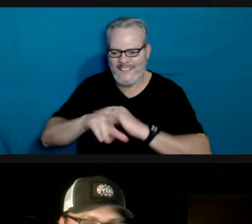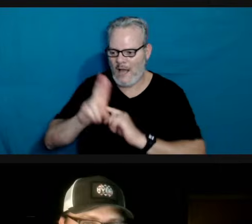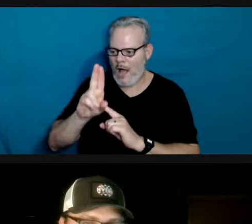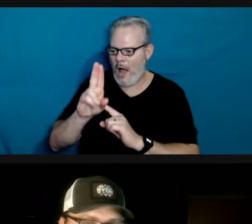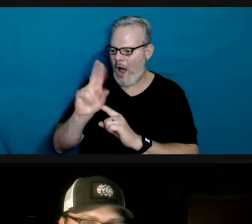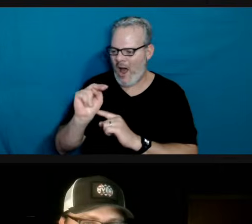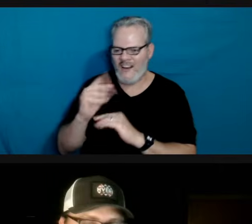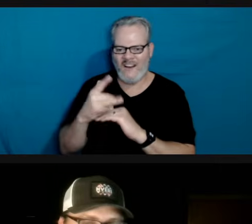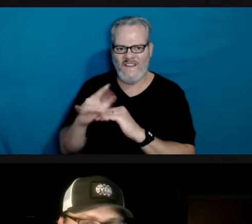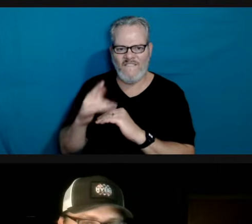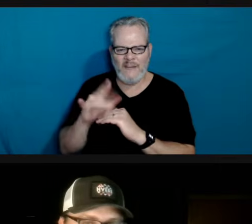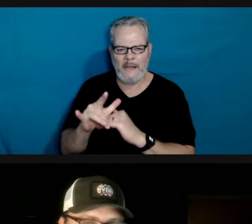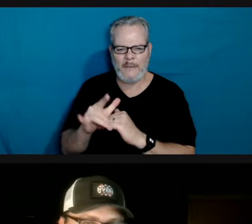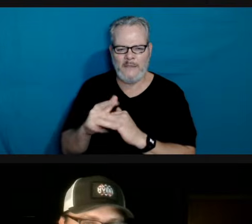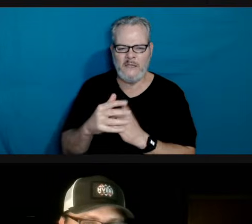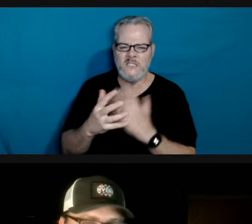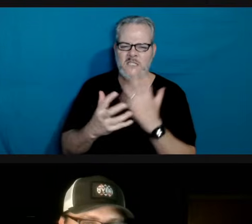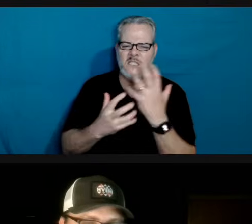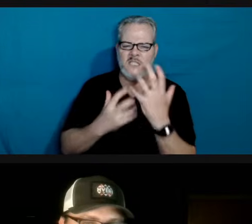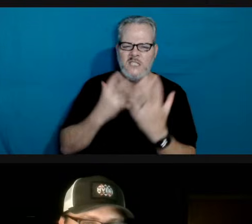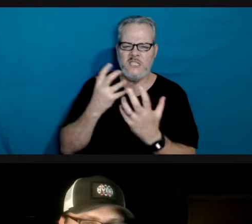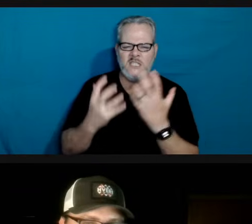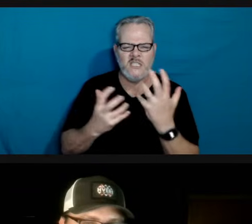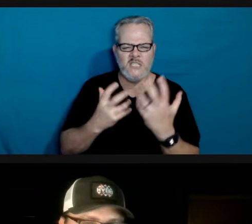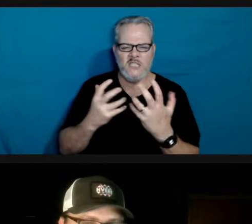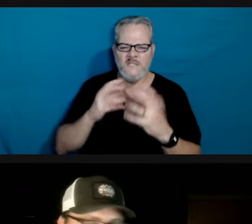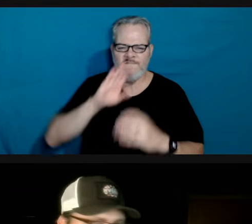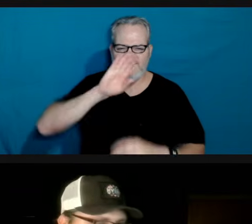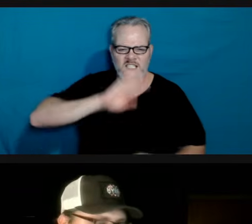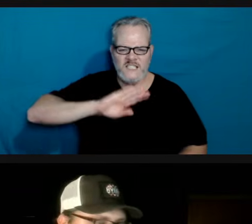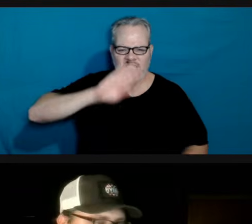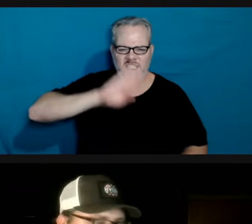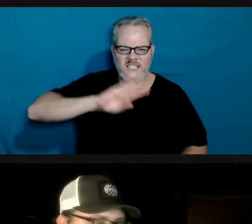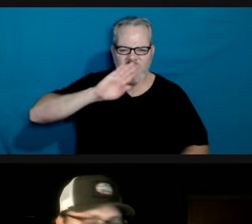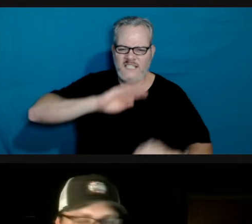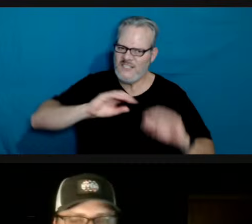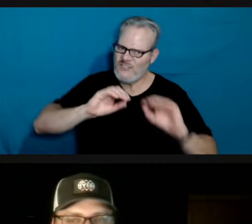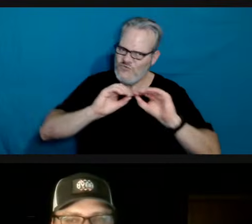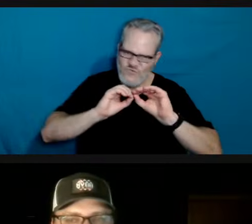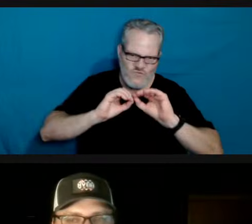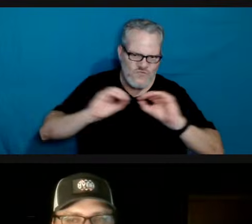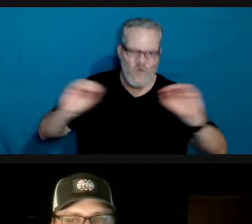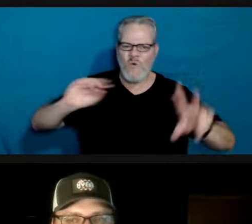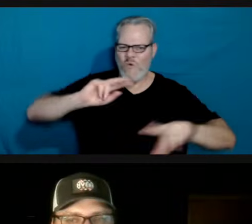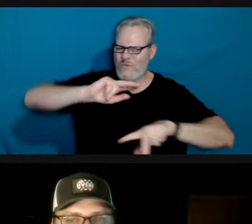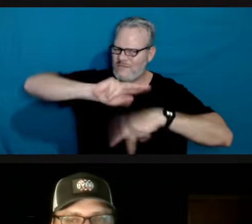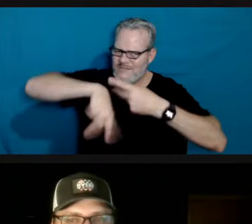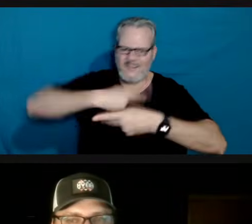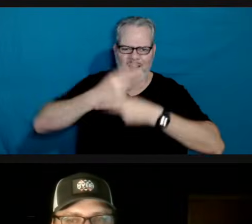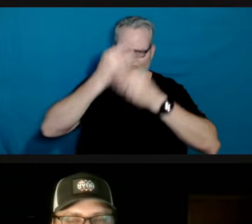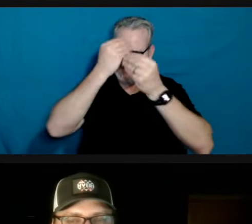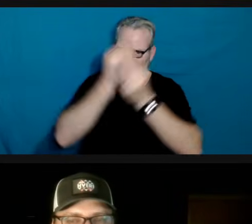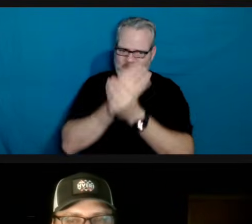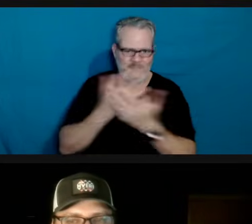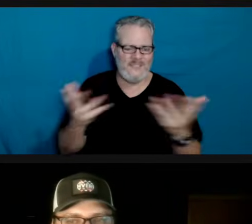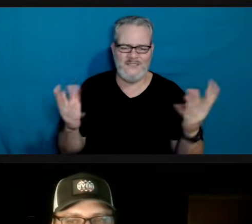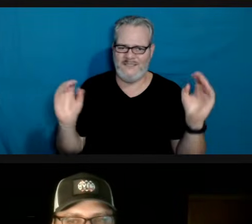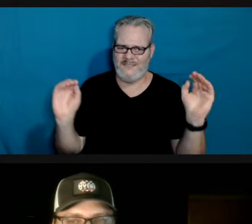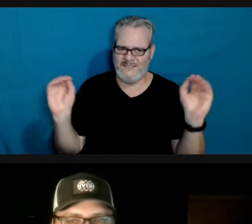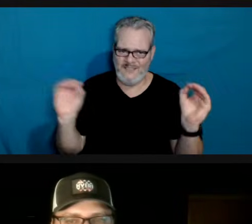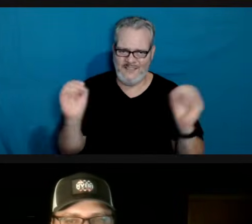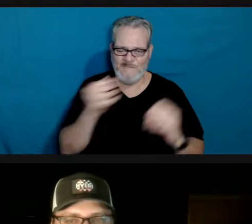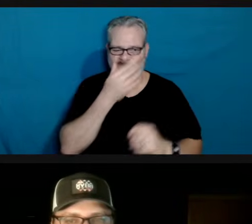little bit with no type of information. Yep. All right. Well, that is all I have for